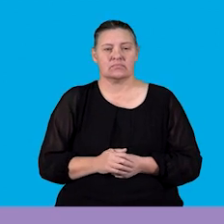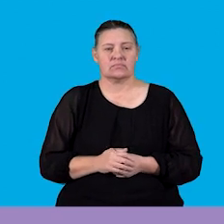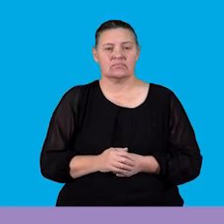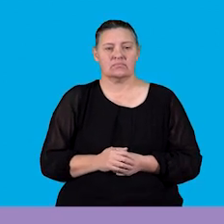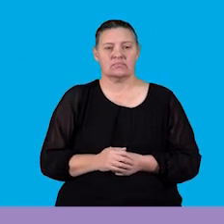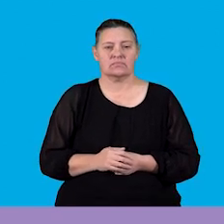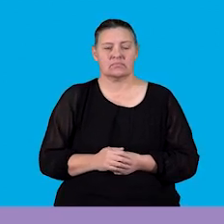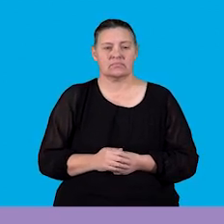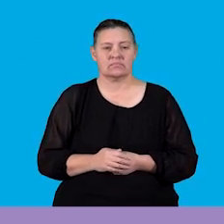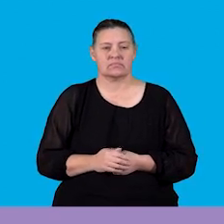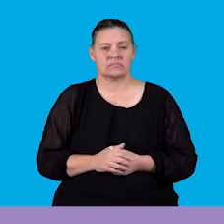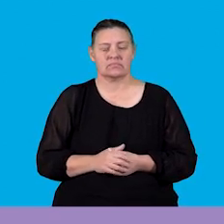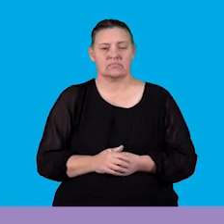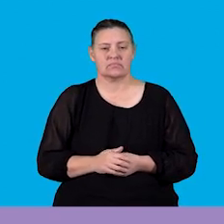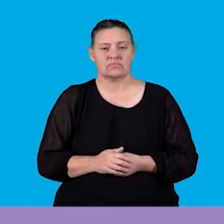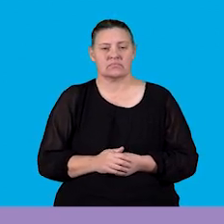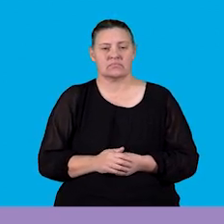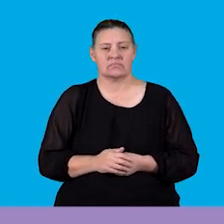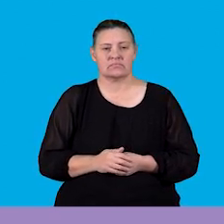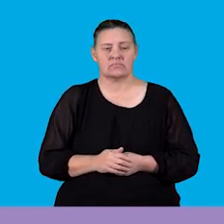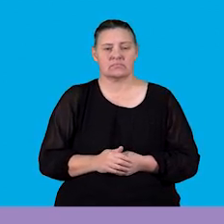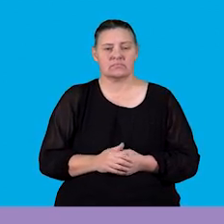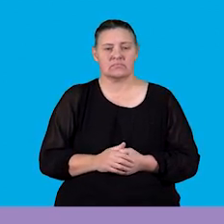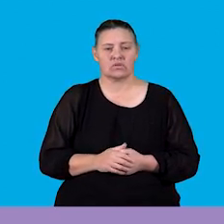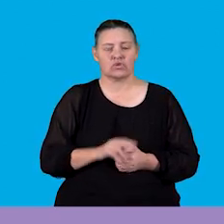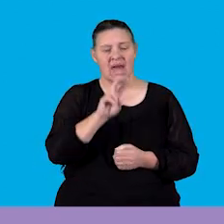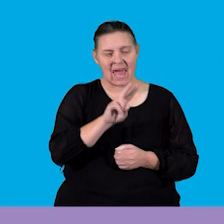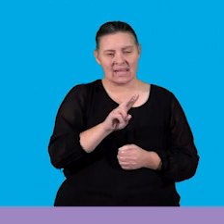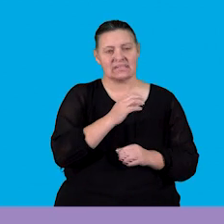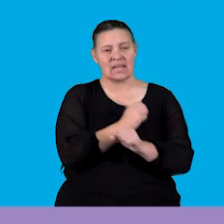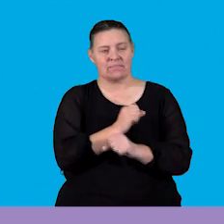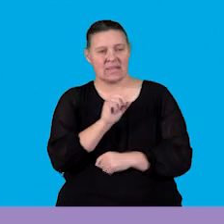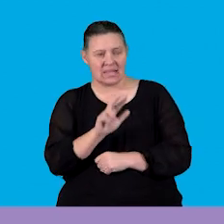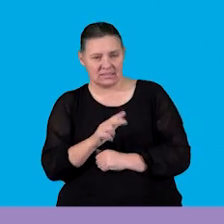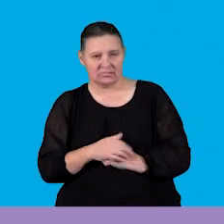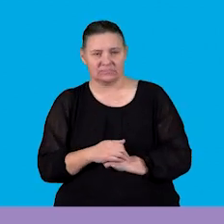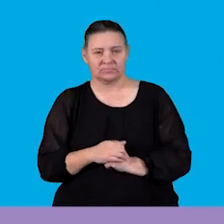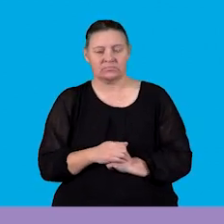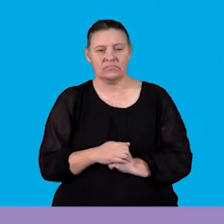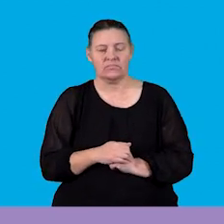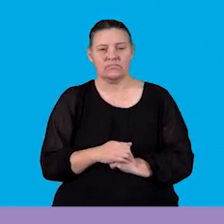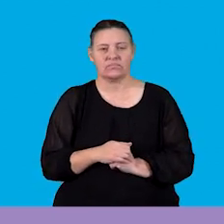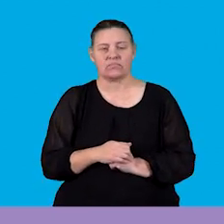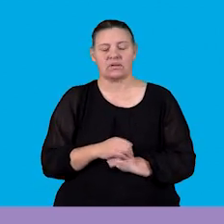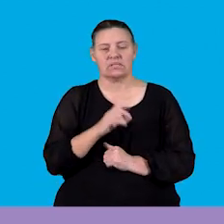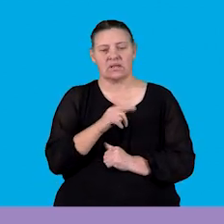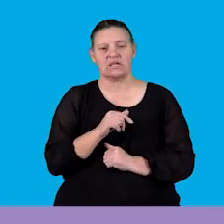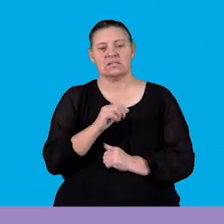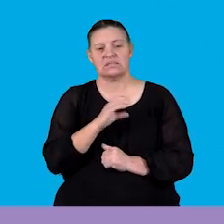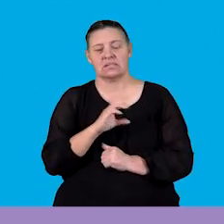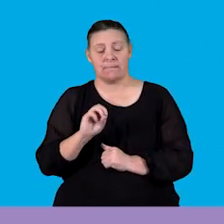centimeters squared. What is 8 centimeters squared? Remember, that is 8 centimeters multiplied by 8 centimeters. That is going to give